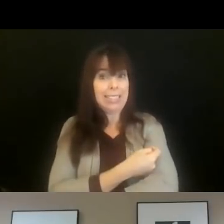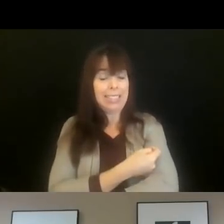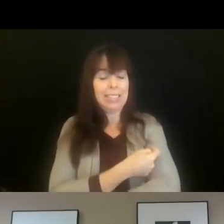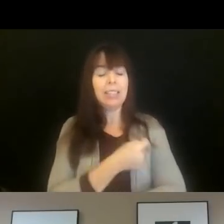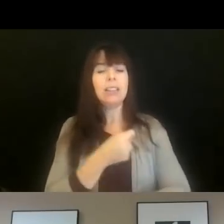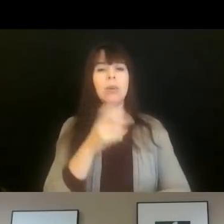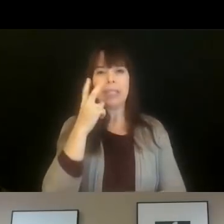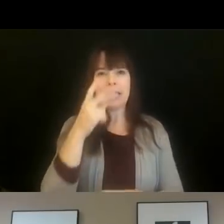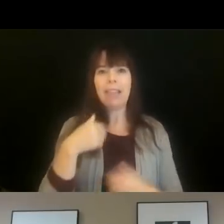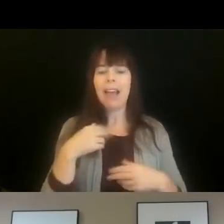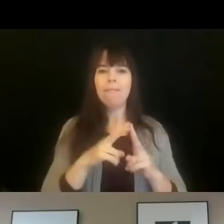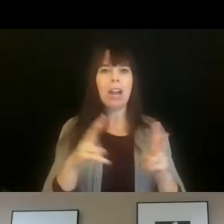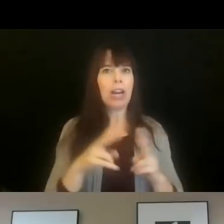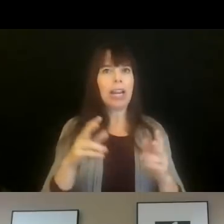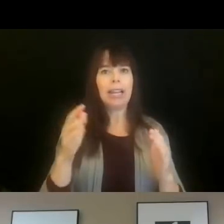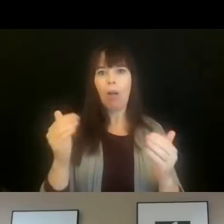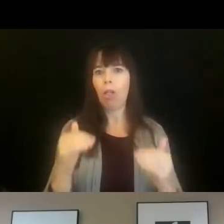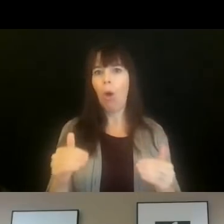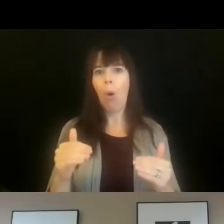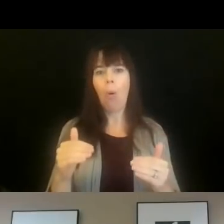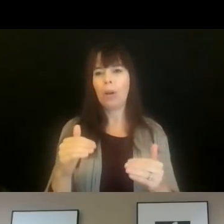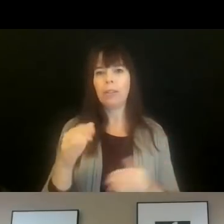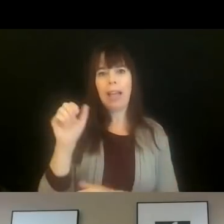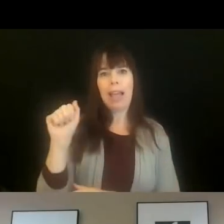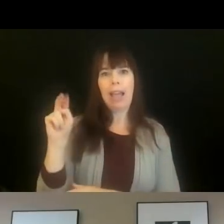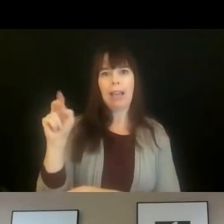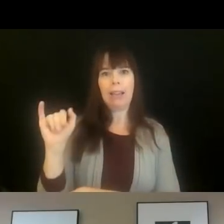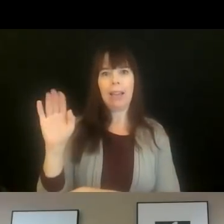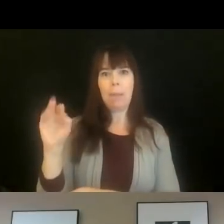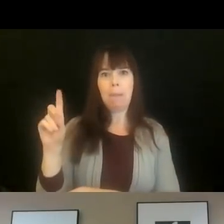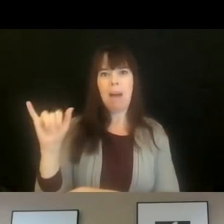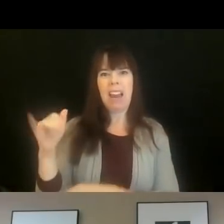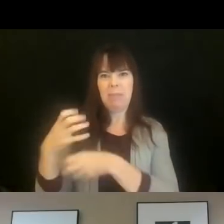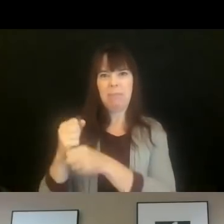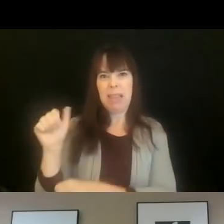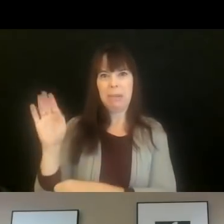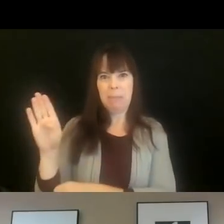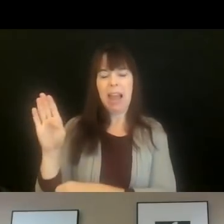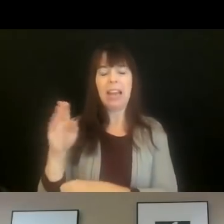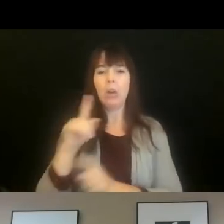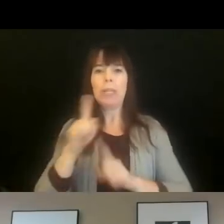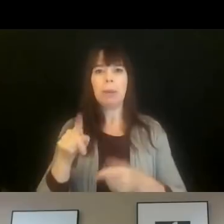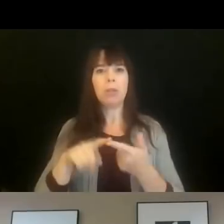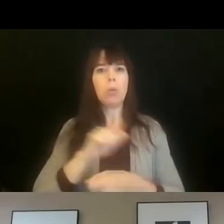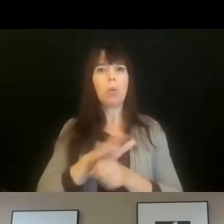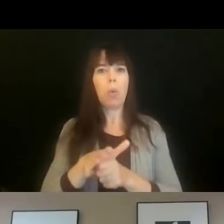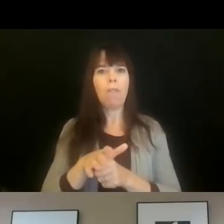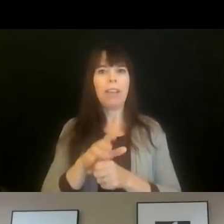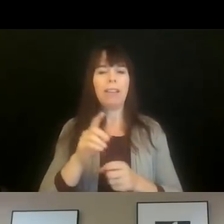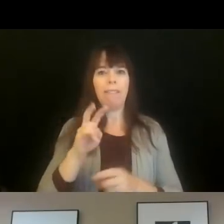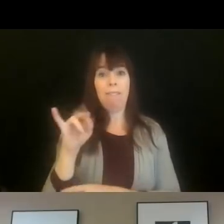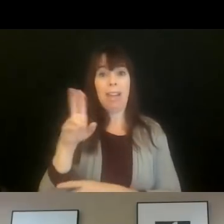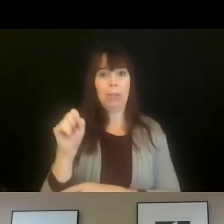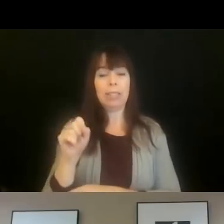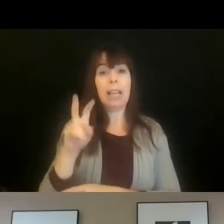would see, they have very little detectable antibody response against the COVID-19 virus. The second panel indicates